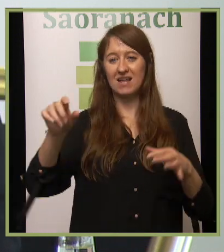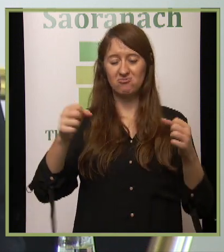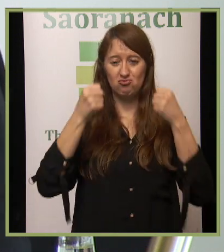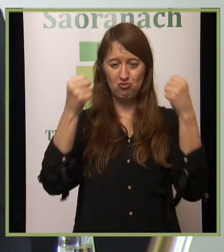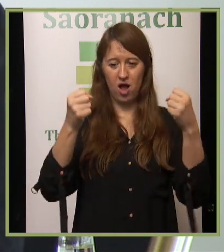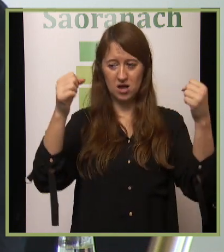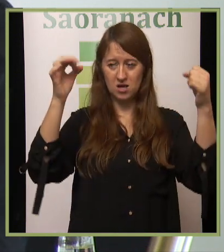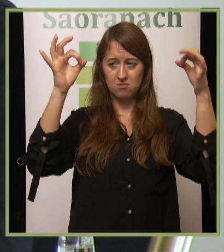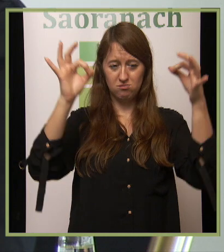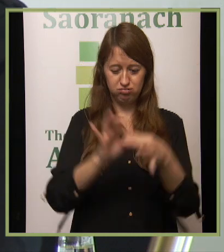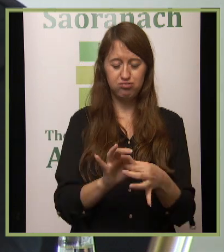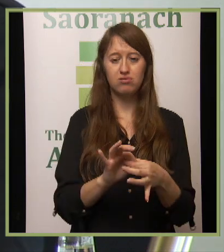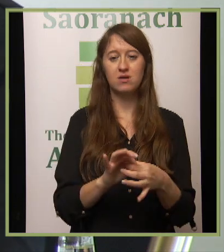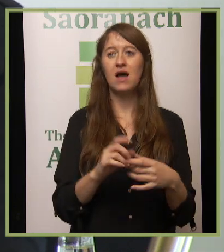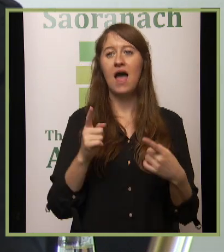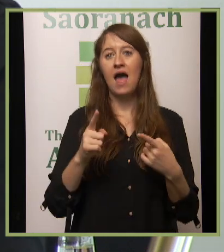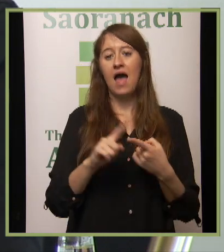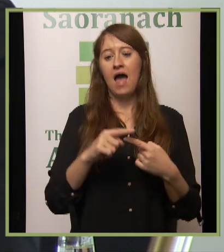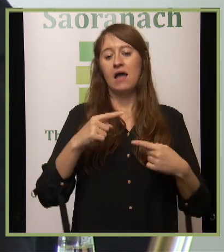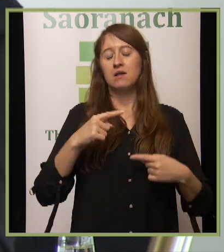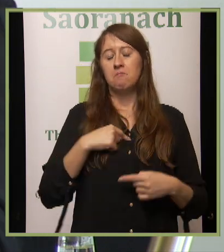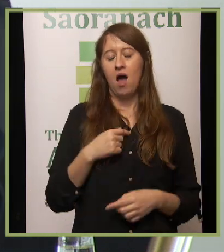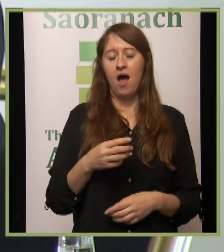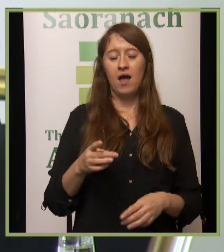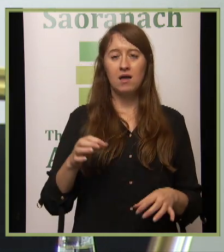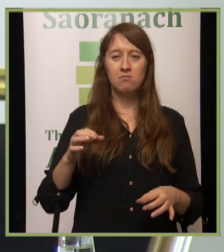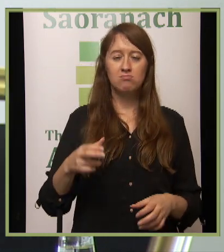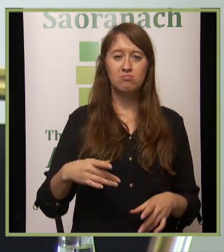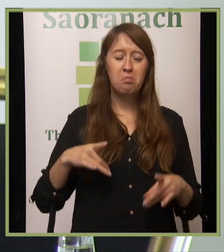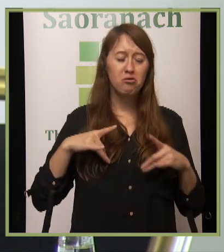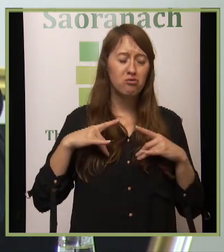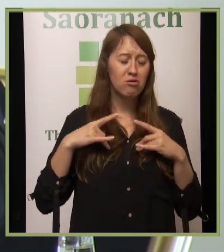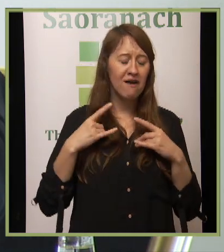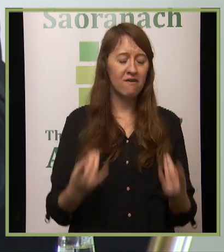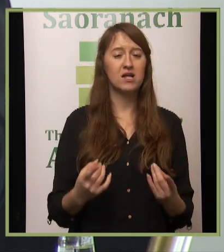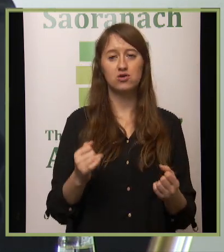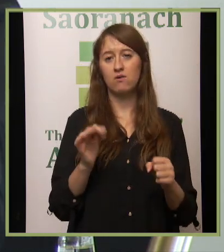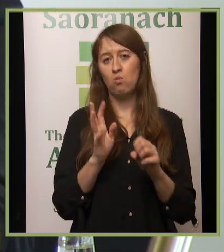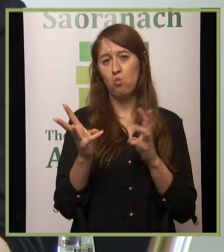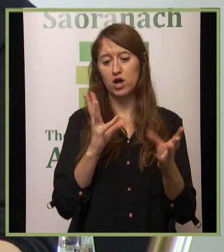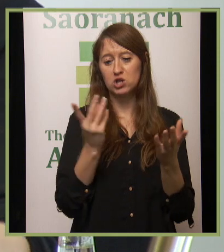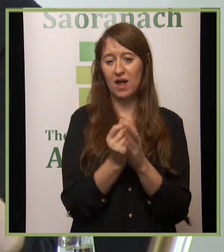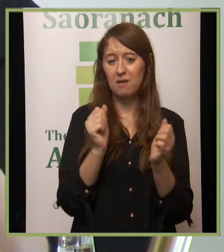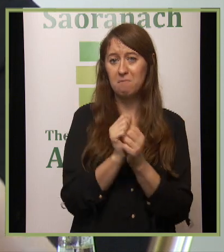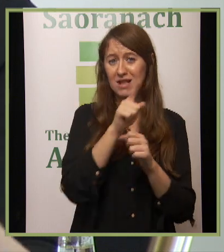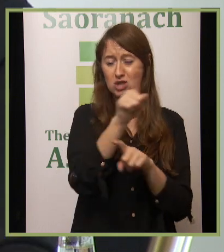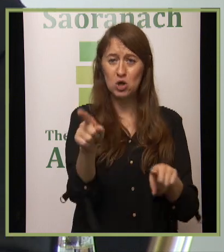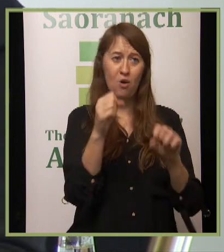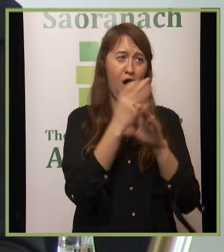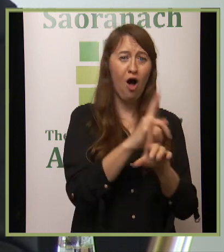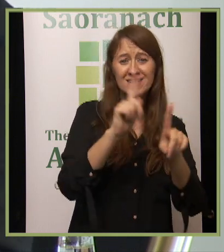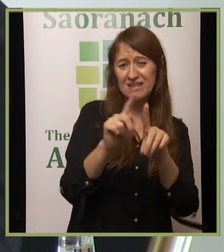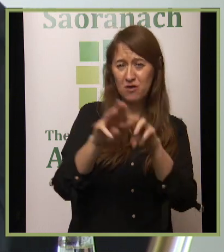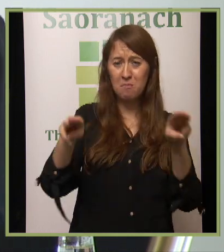and it's been a privilege, my privilege, to work with all of you, to meet all these people from all these walks of life that I